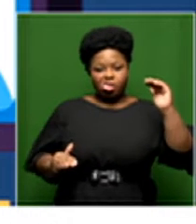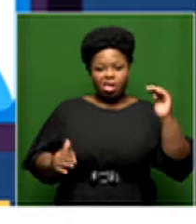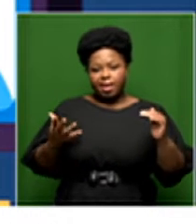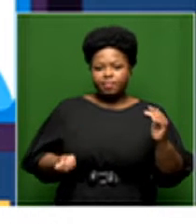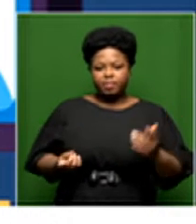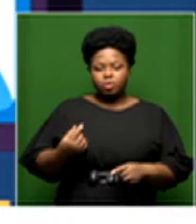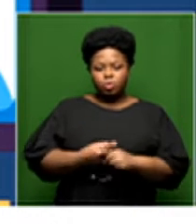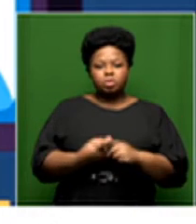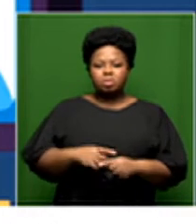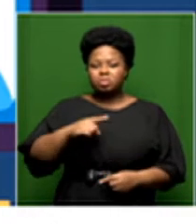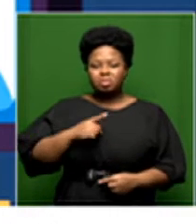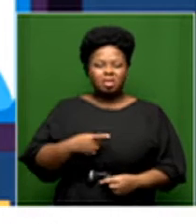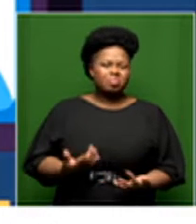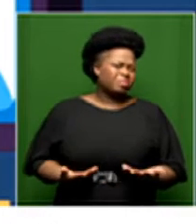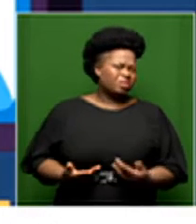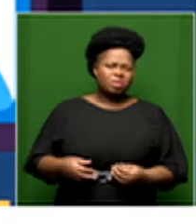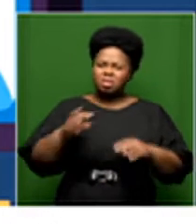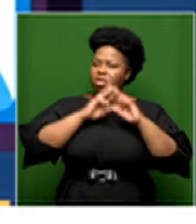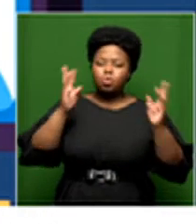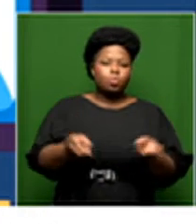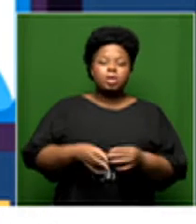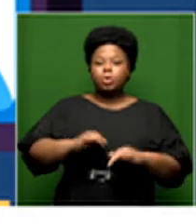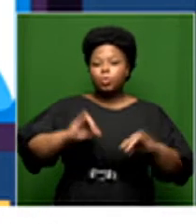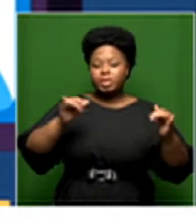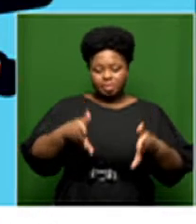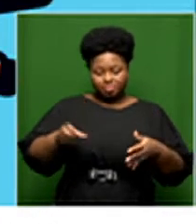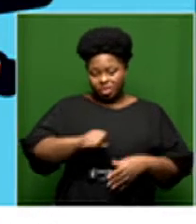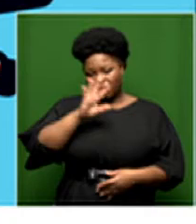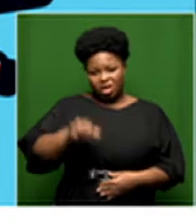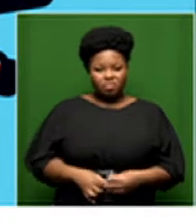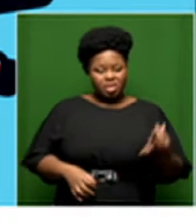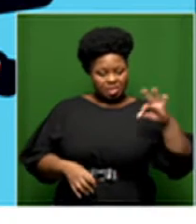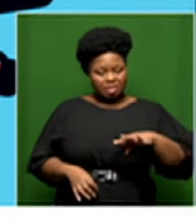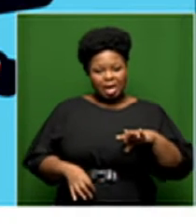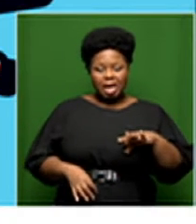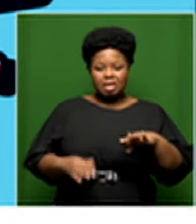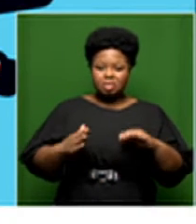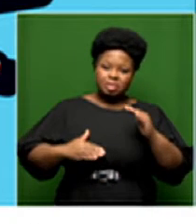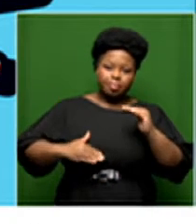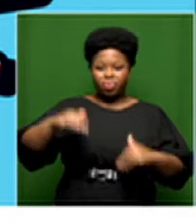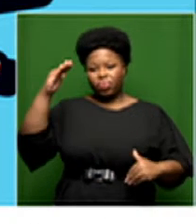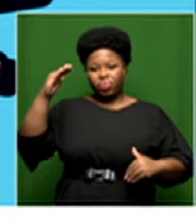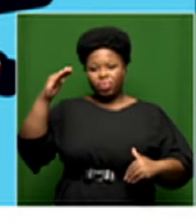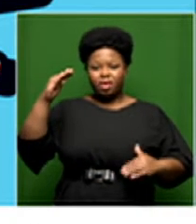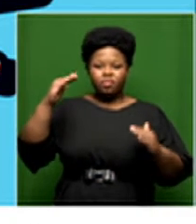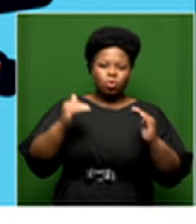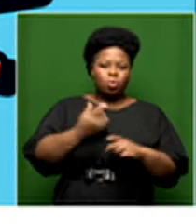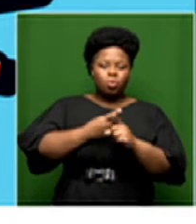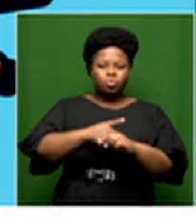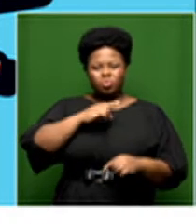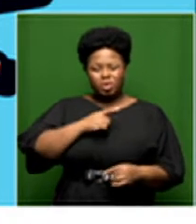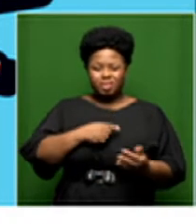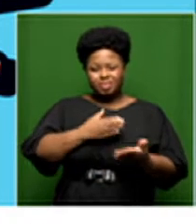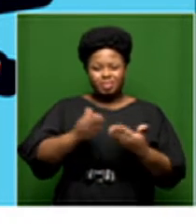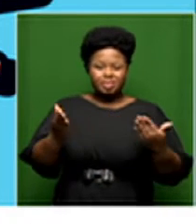the most income unequal country in the world. And, the systemic issues that causes extends beyond